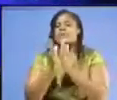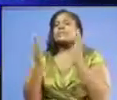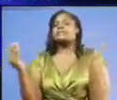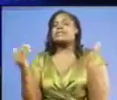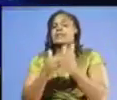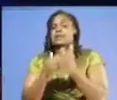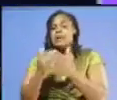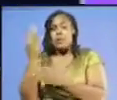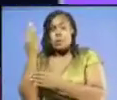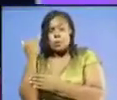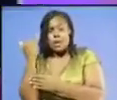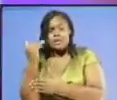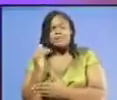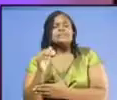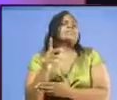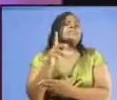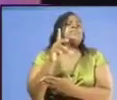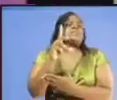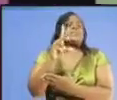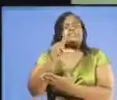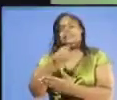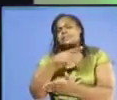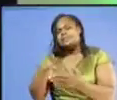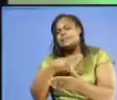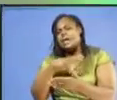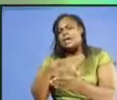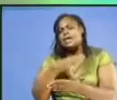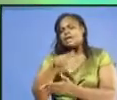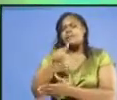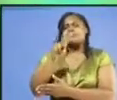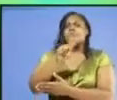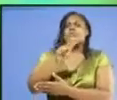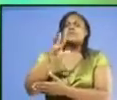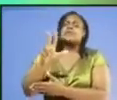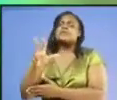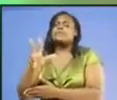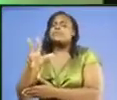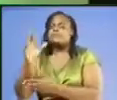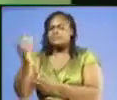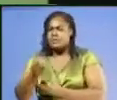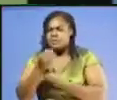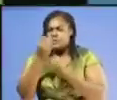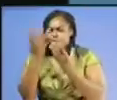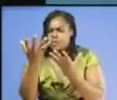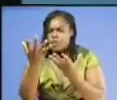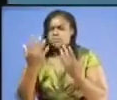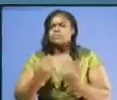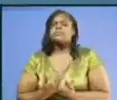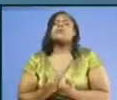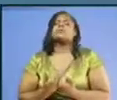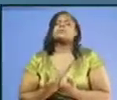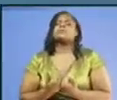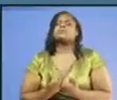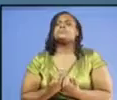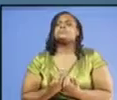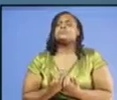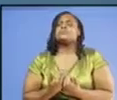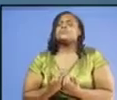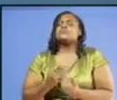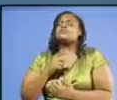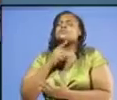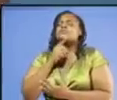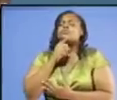said in Psalm 23, as he talks about the good shepherd, he comes to the end. He said,